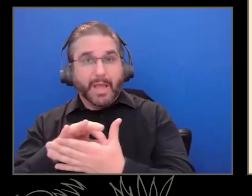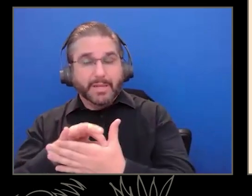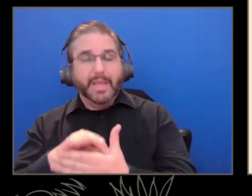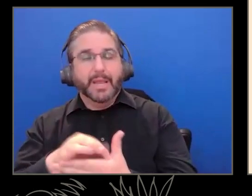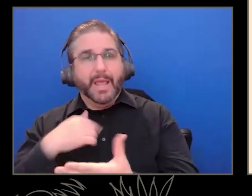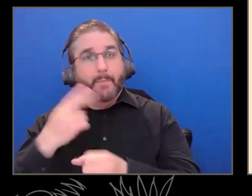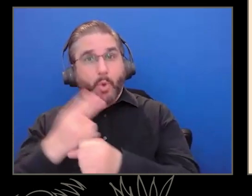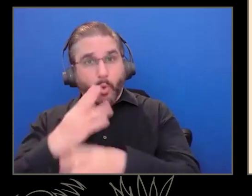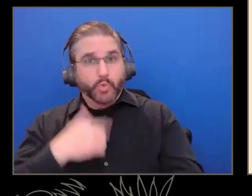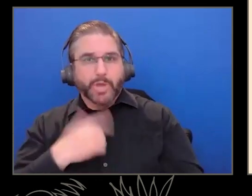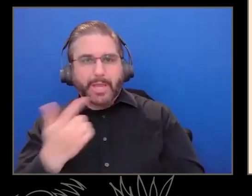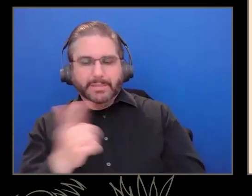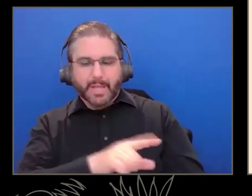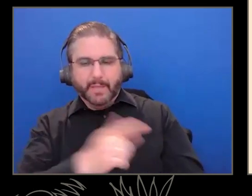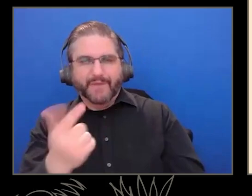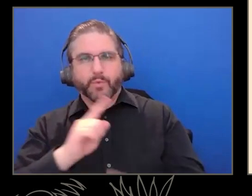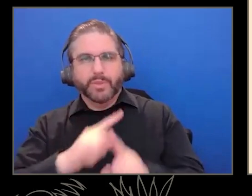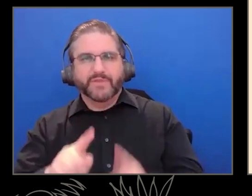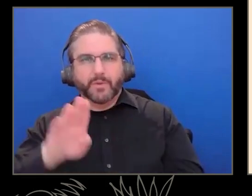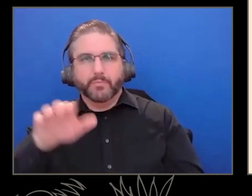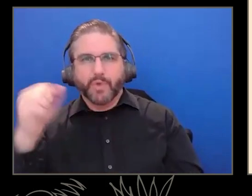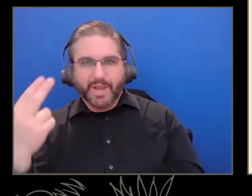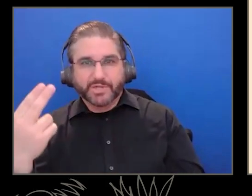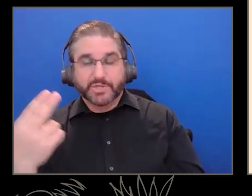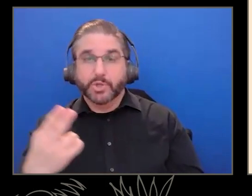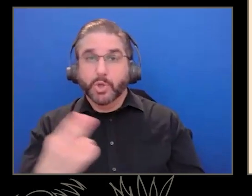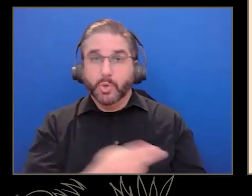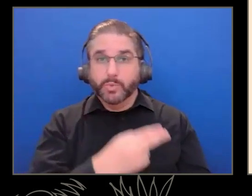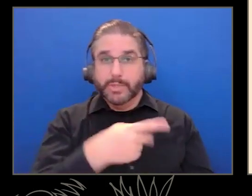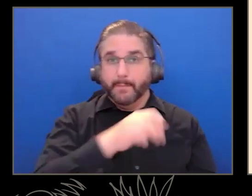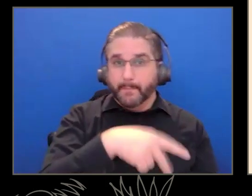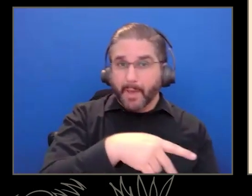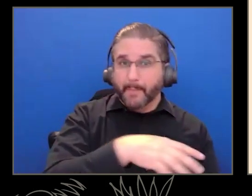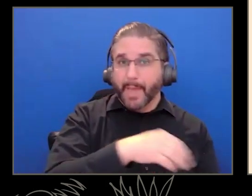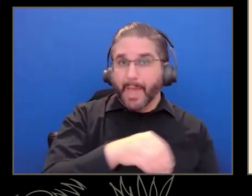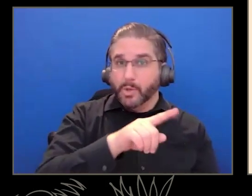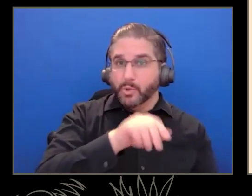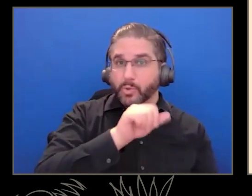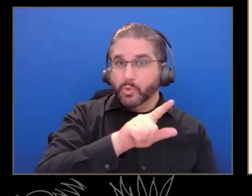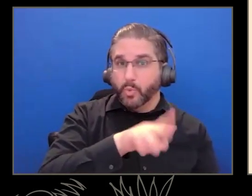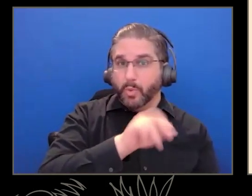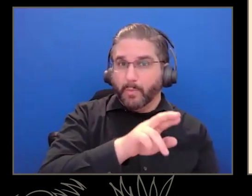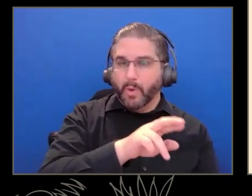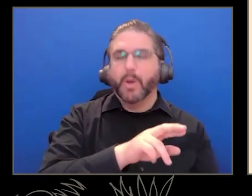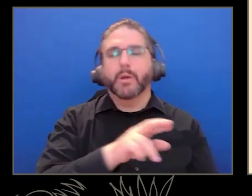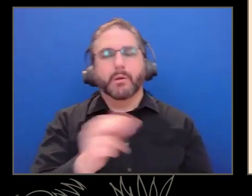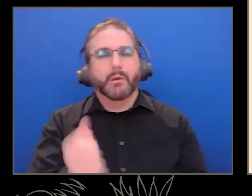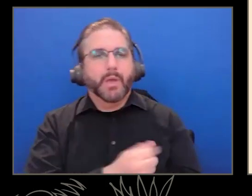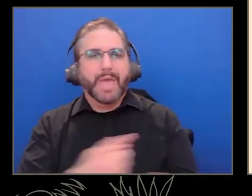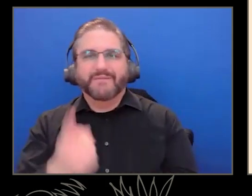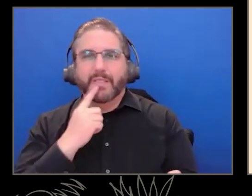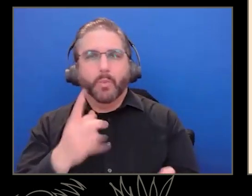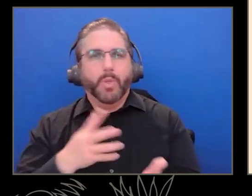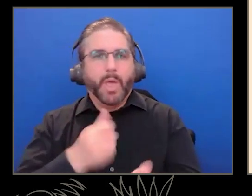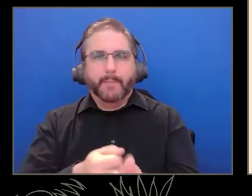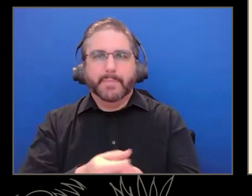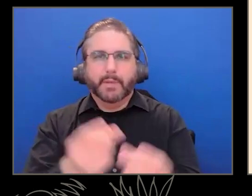branches, and with the help of pump and toolbar, everything will just update in real